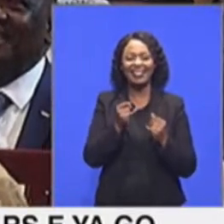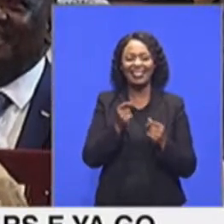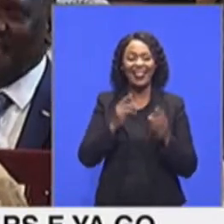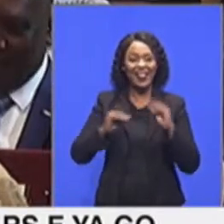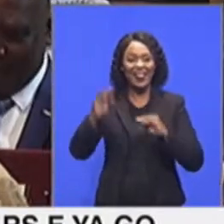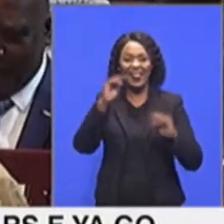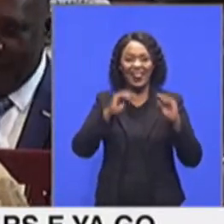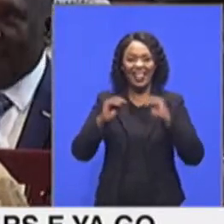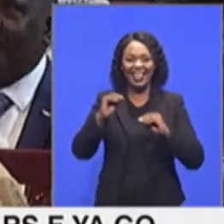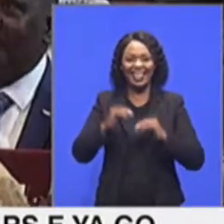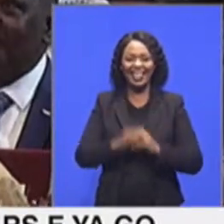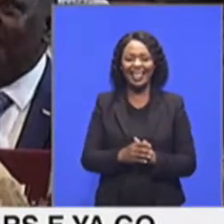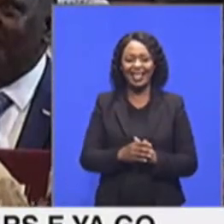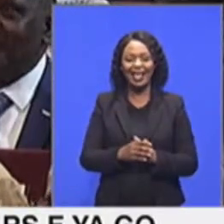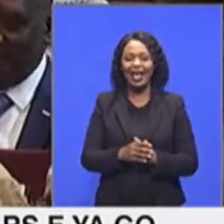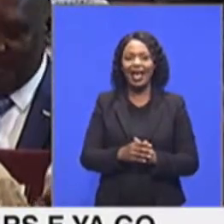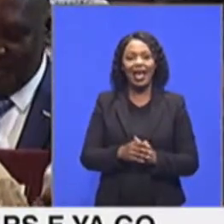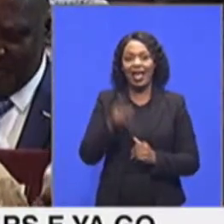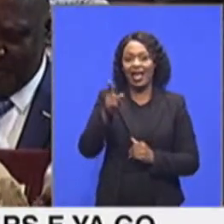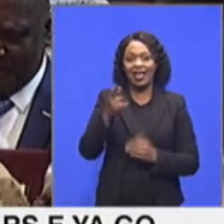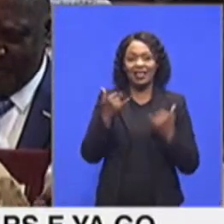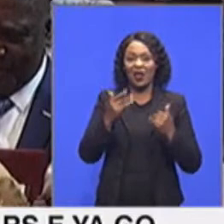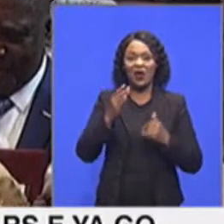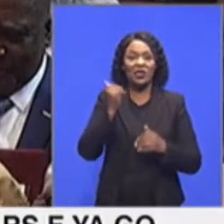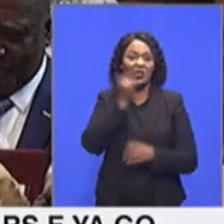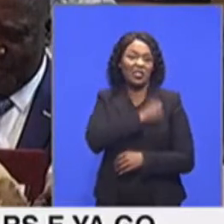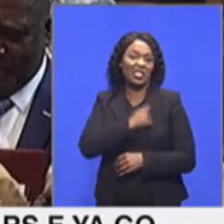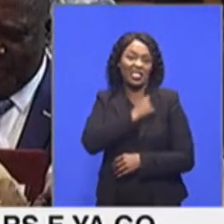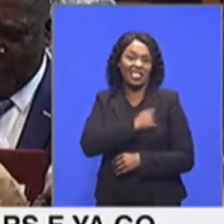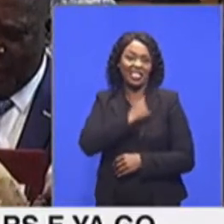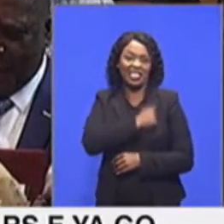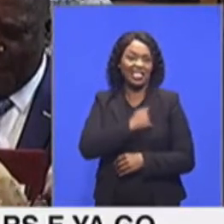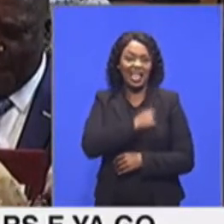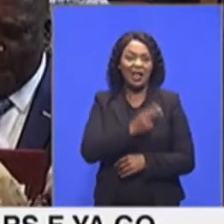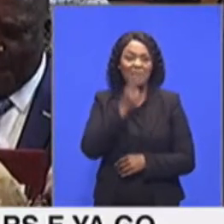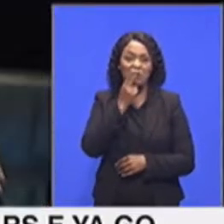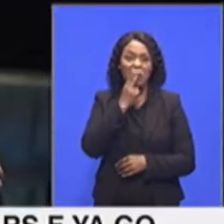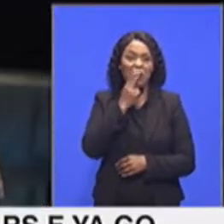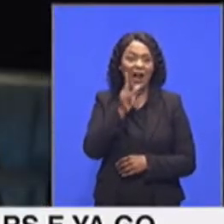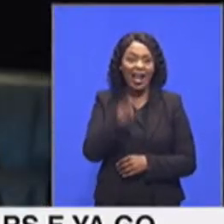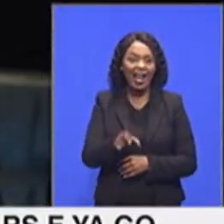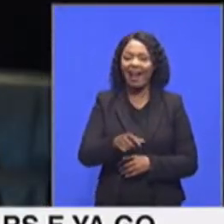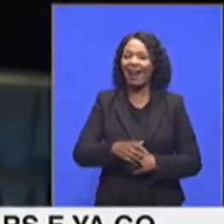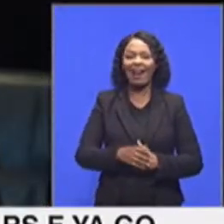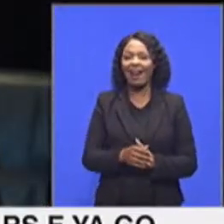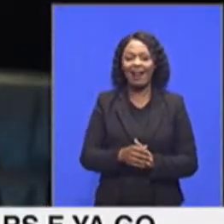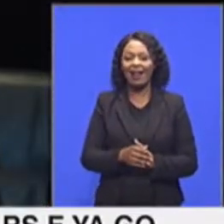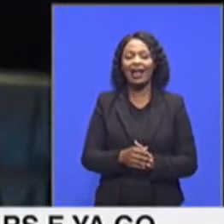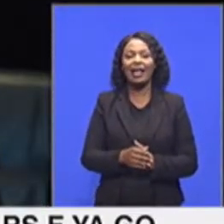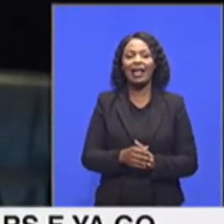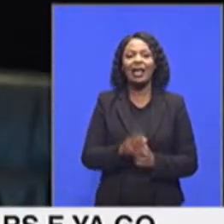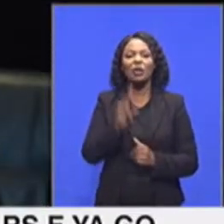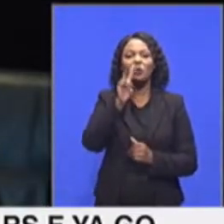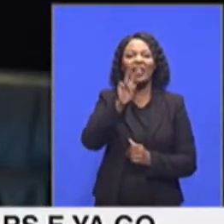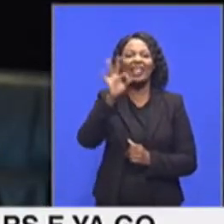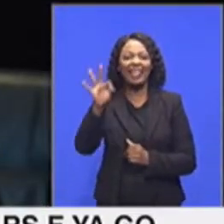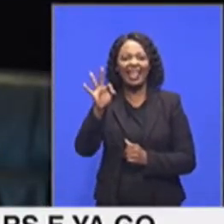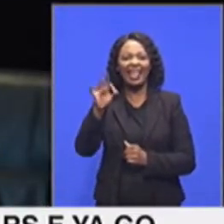No sympathy for smokers. No sympathy for smokers. A 23-gram cigar,